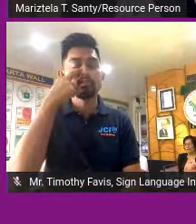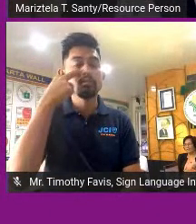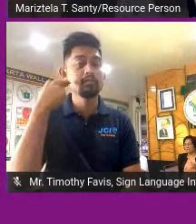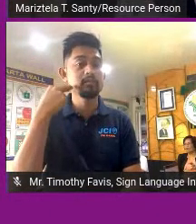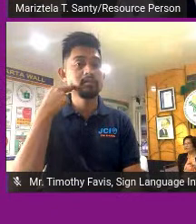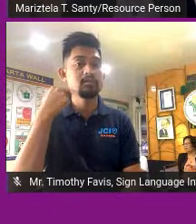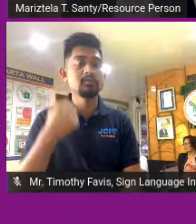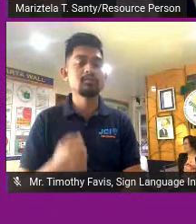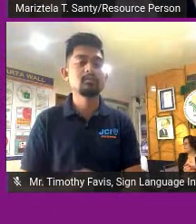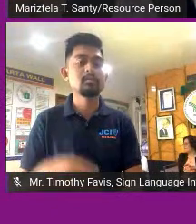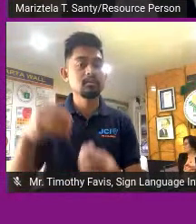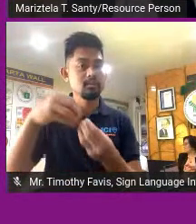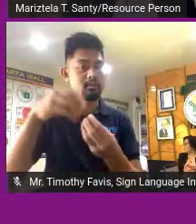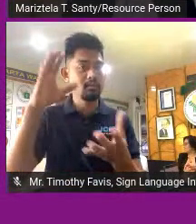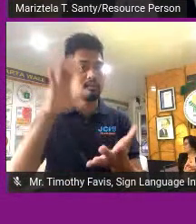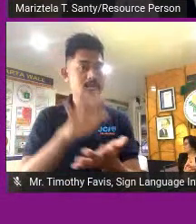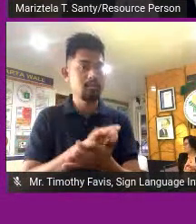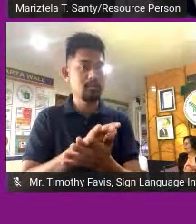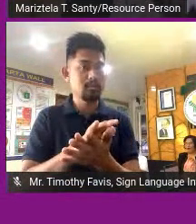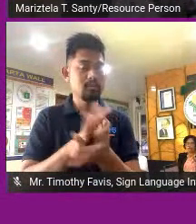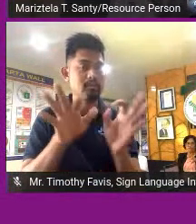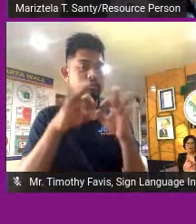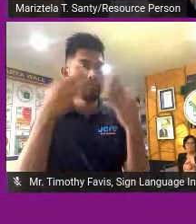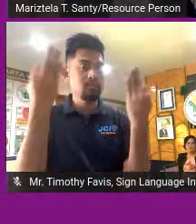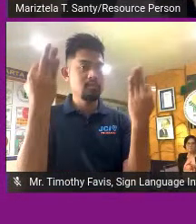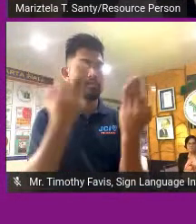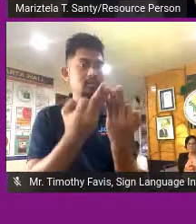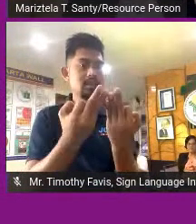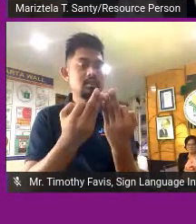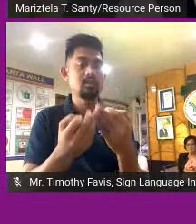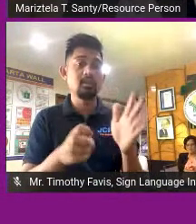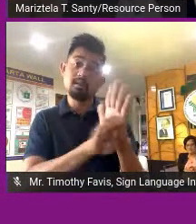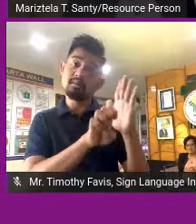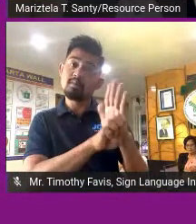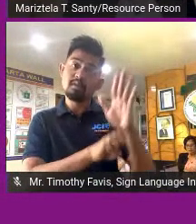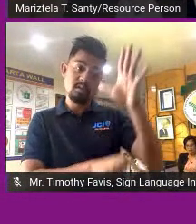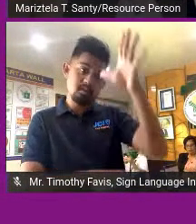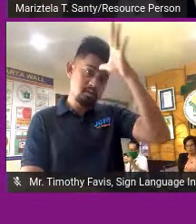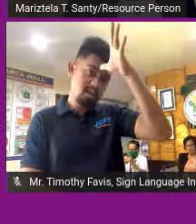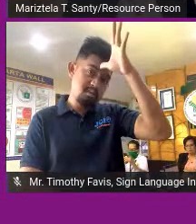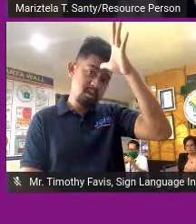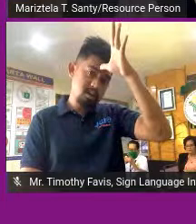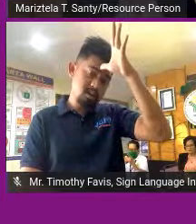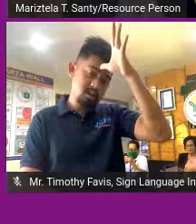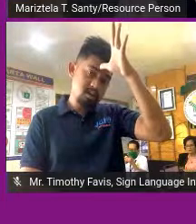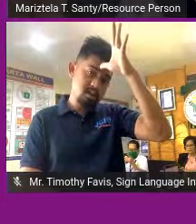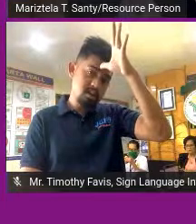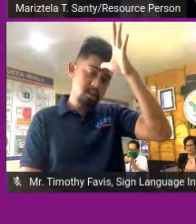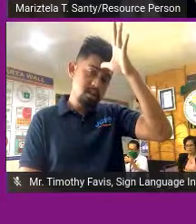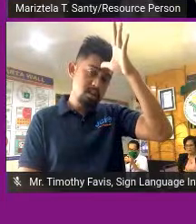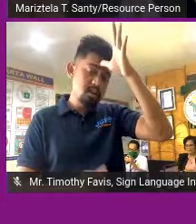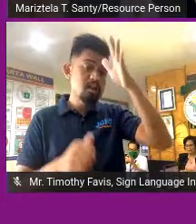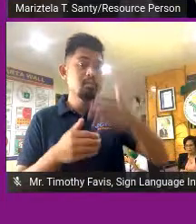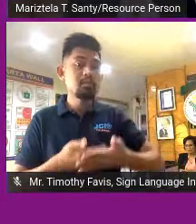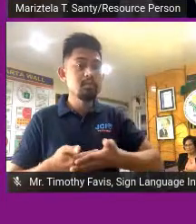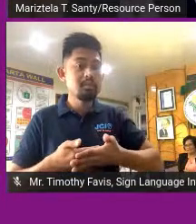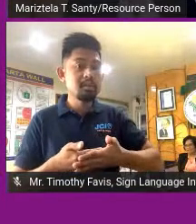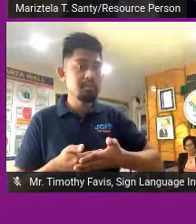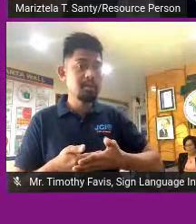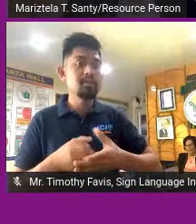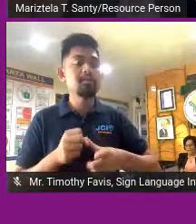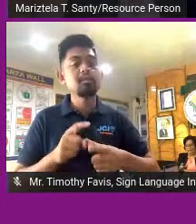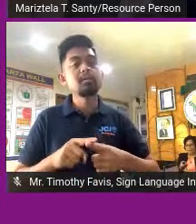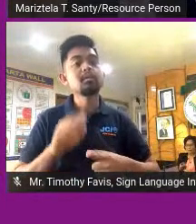incident happens within the family, among the family members. Ano po? So those are some example of